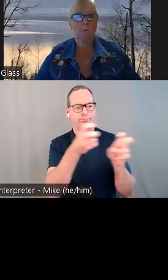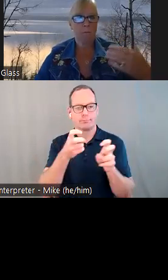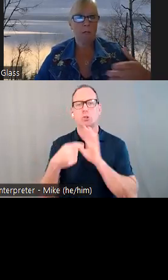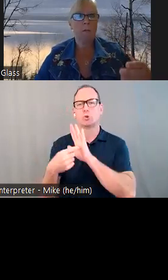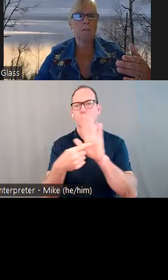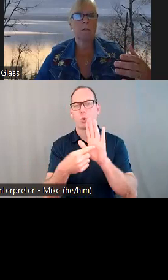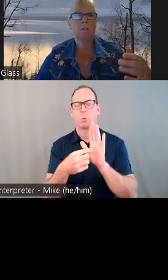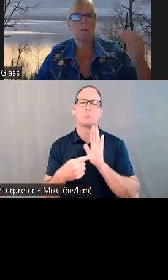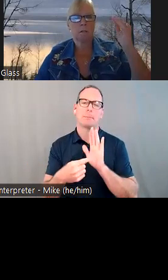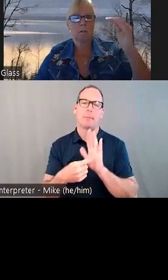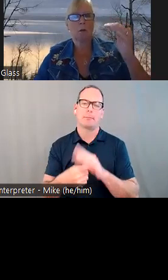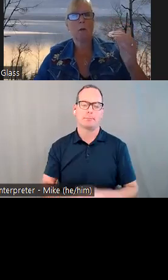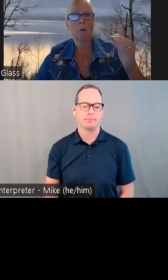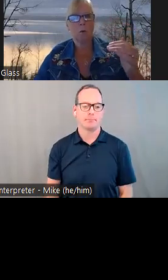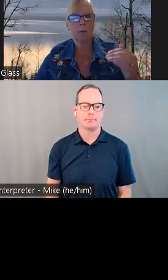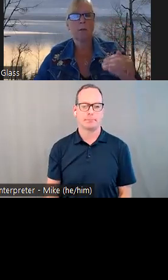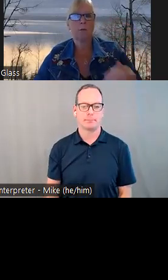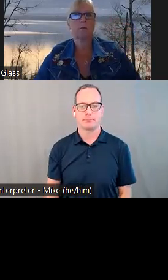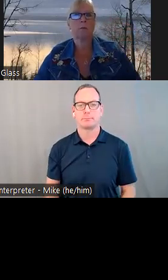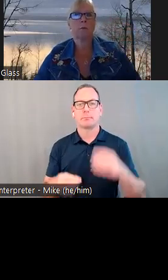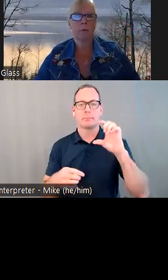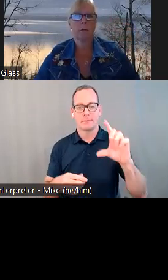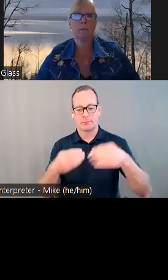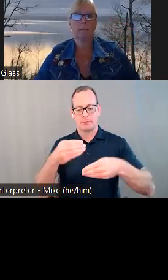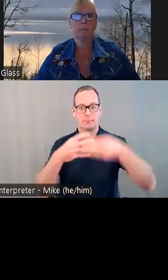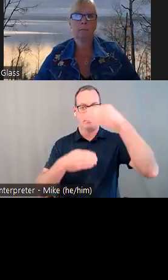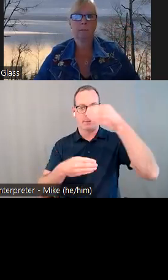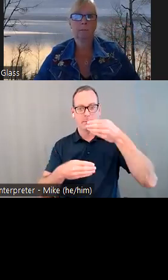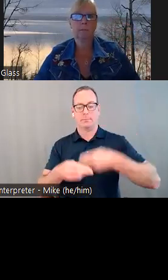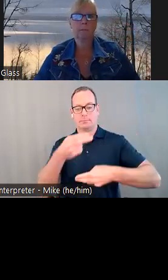And the following screenshots just go in order through the report.